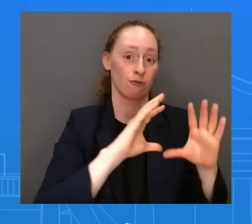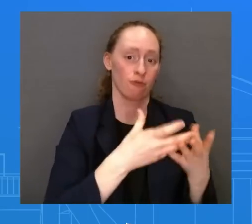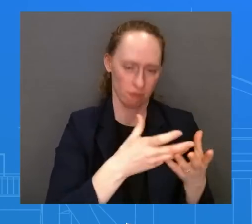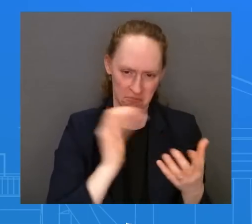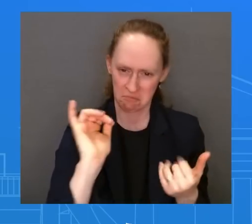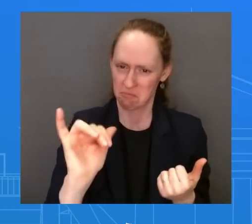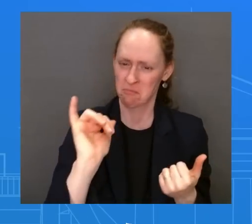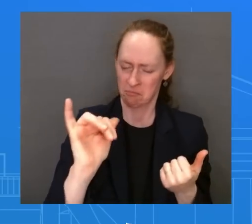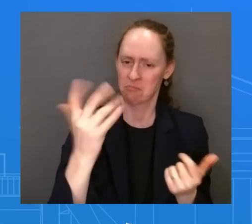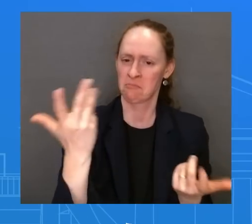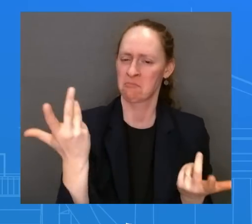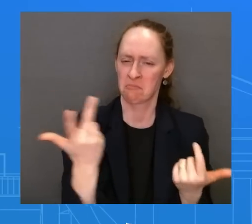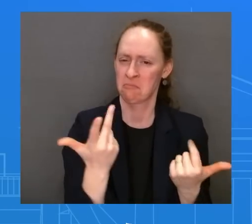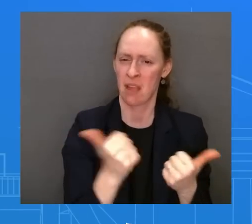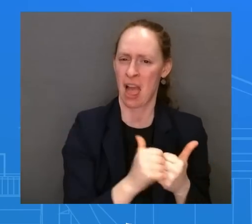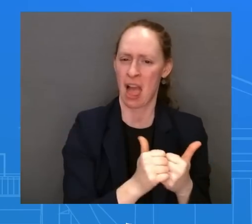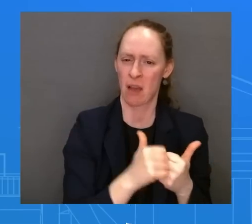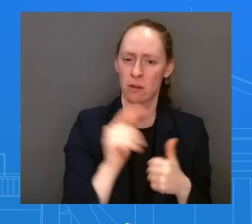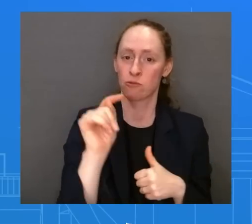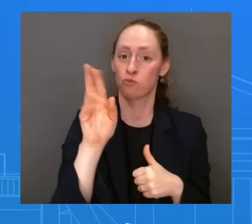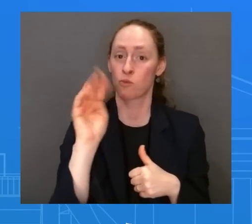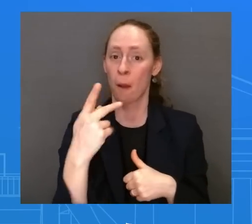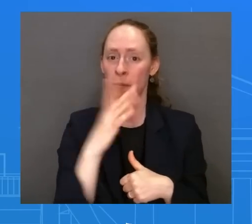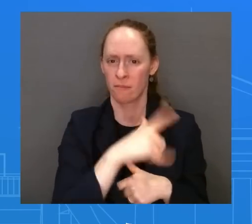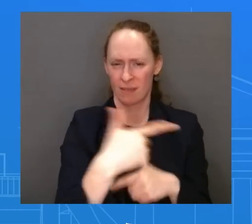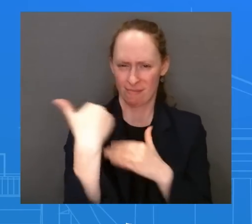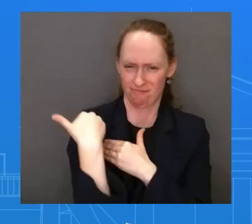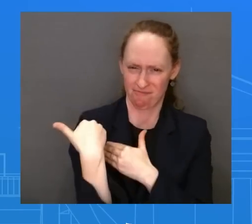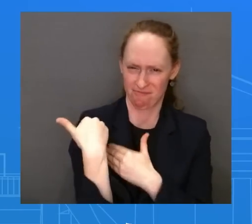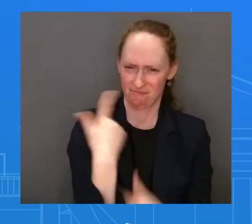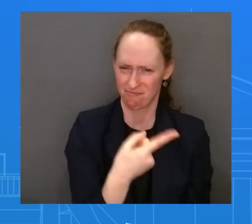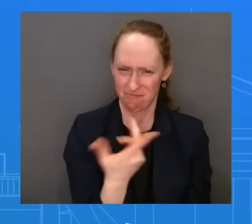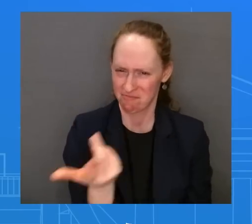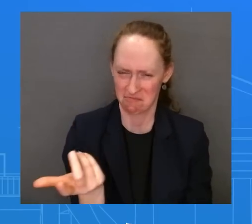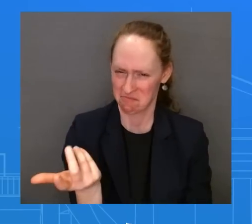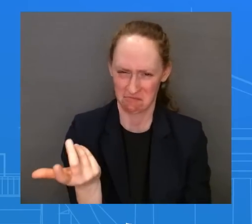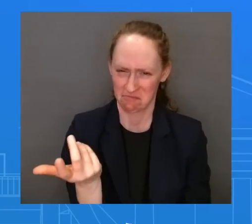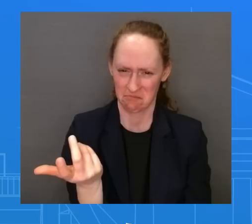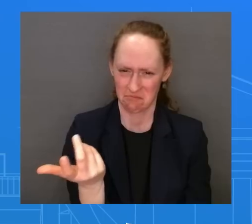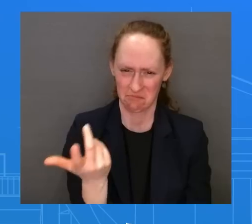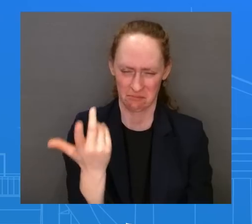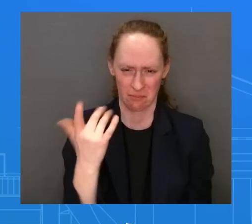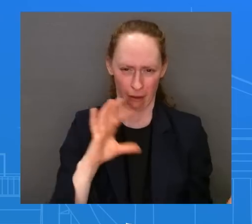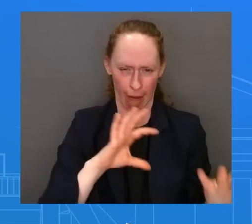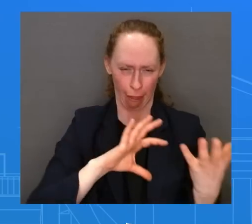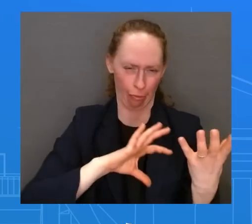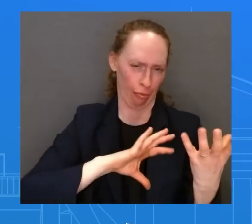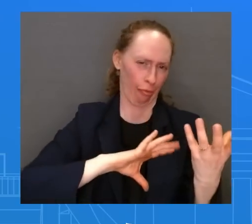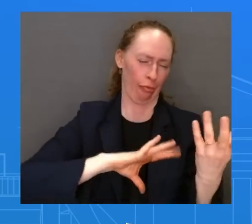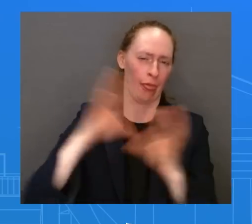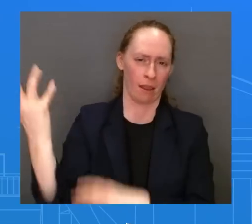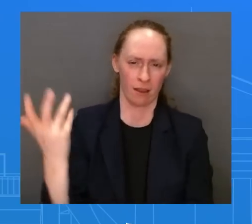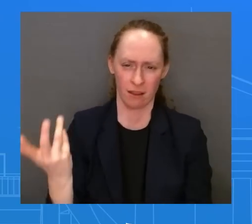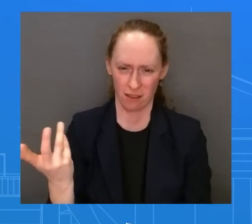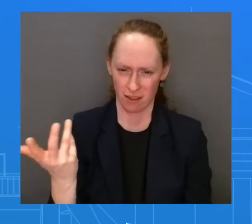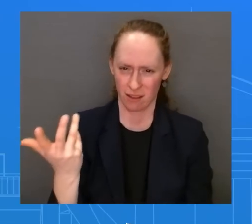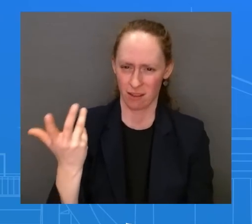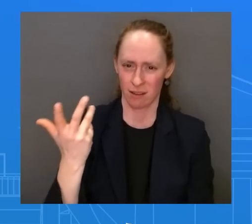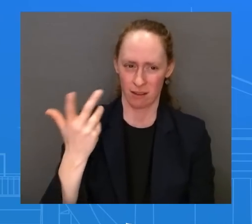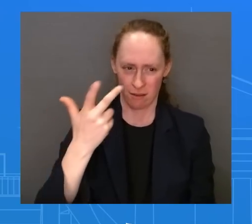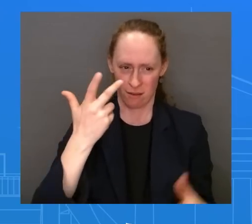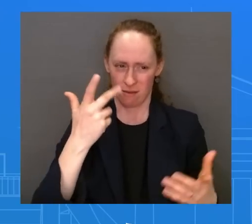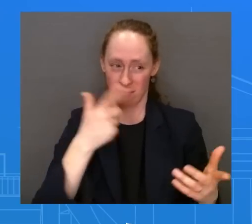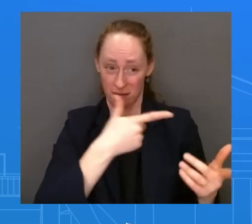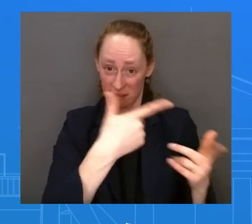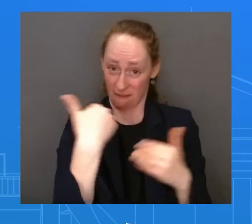the disorganized and chaotic process of evacuation and determining who gets to board these